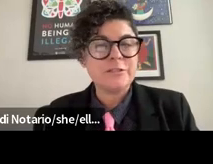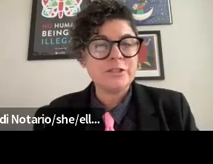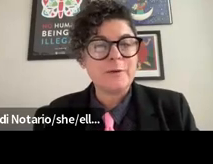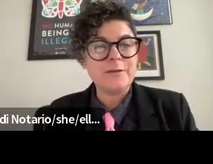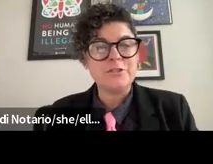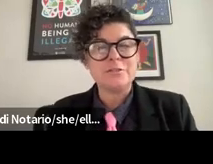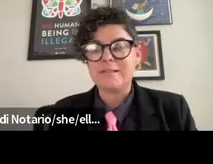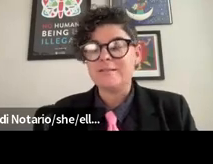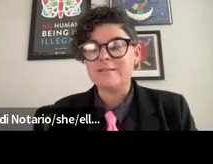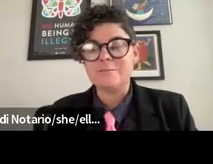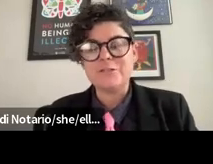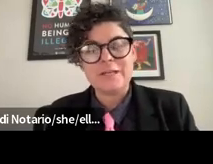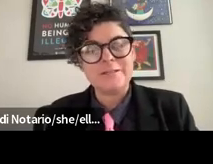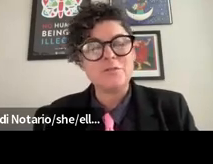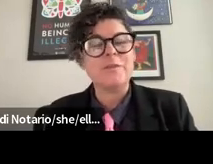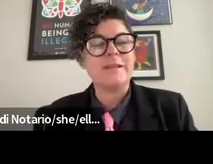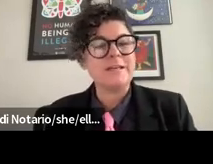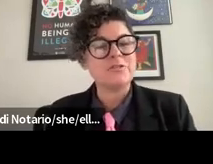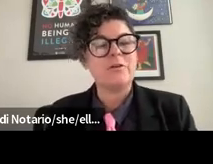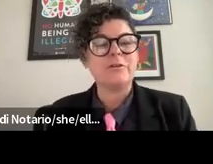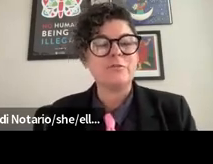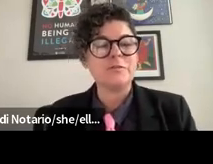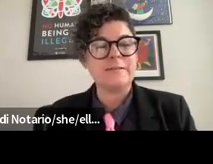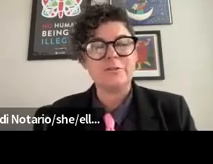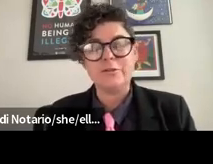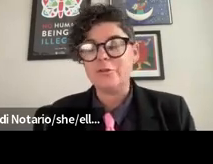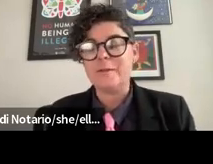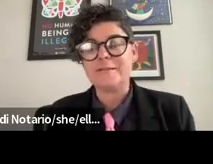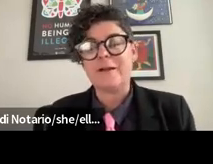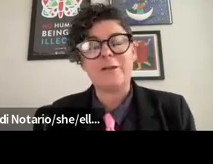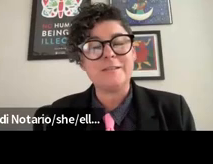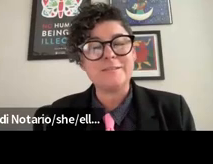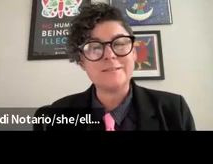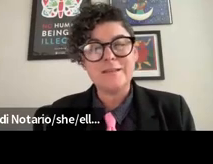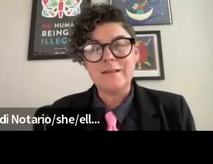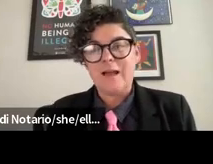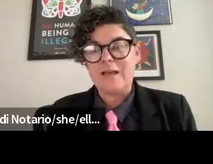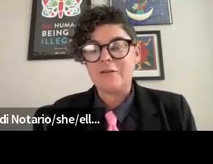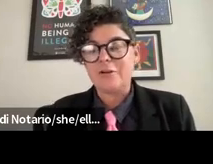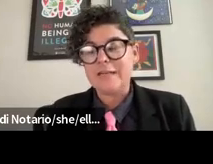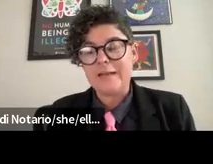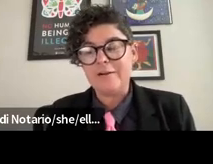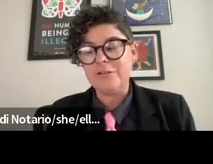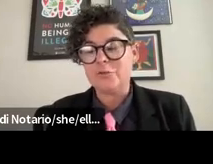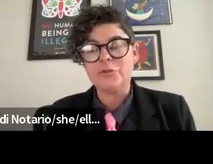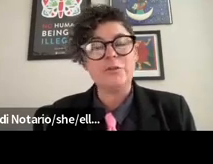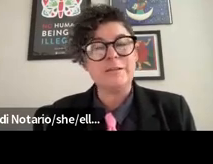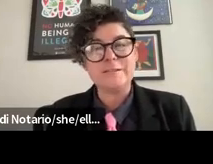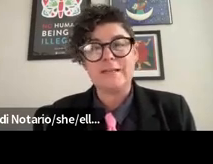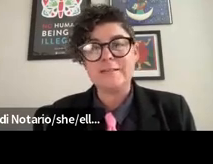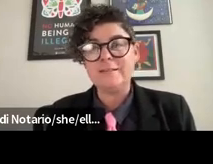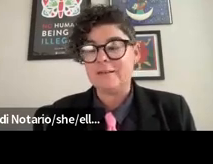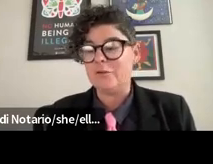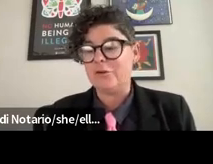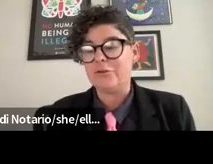of Strategic Partnerships and Systems Change with the National Resource Center on Domestic Violence. I have curly hair, short on the